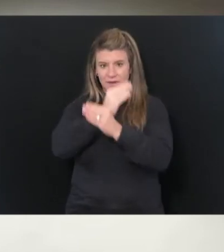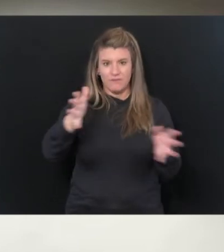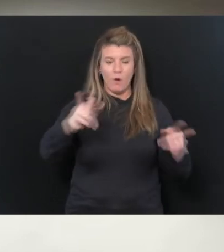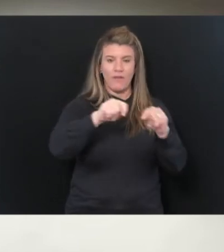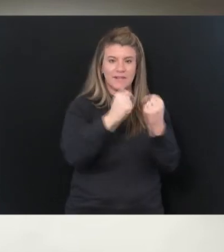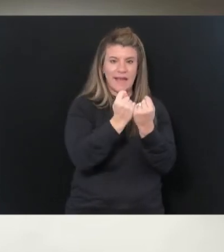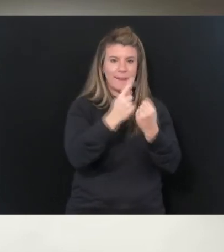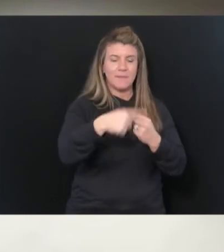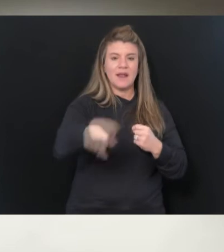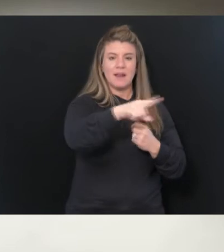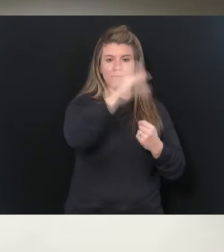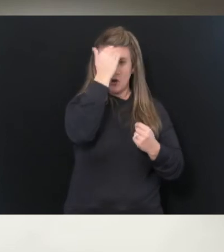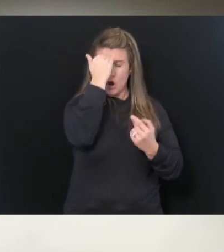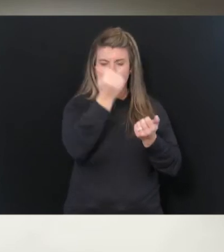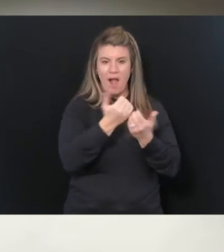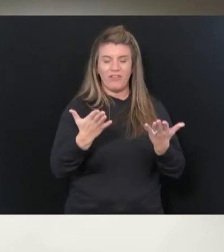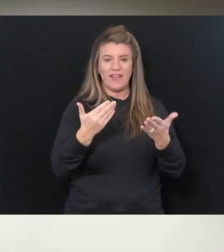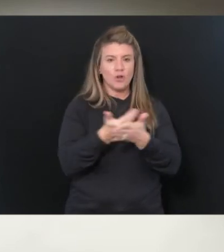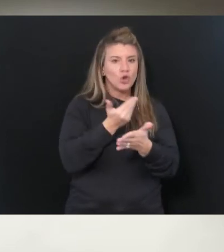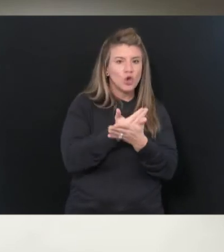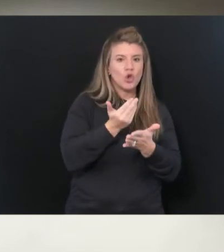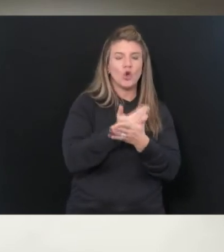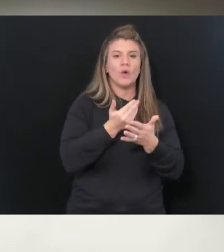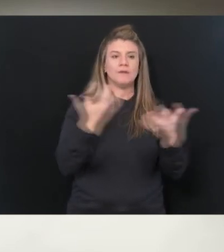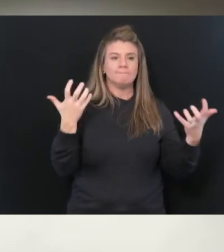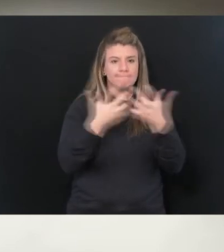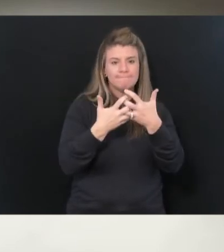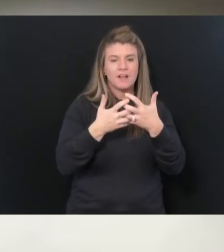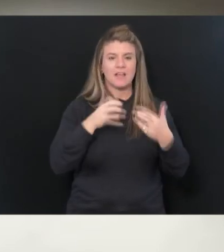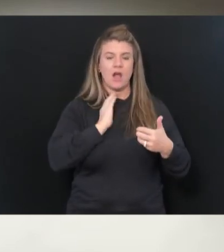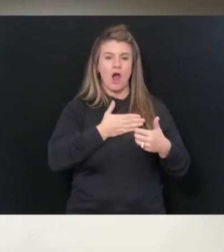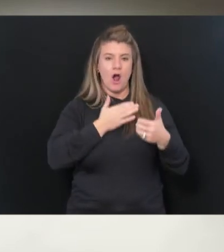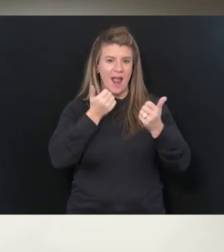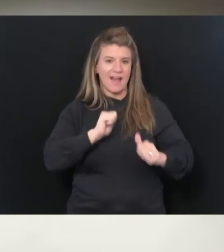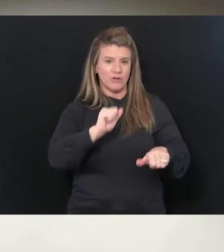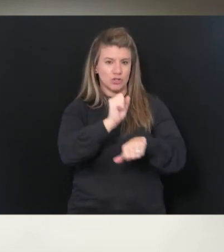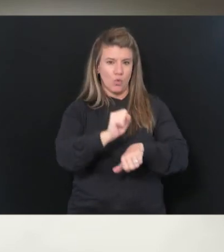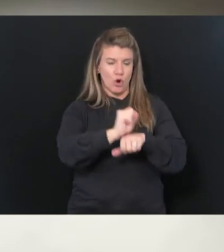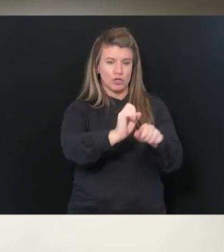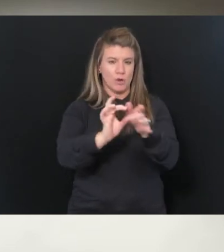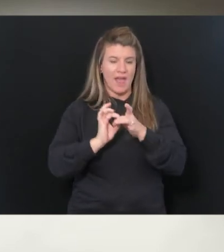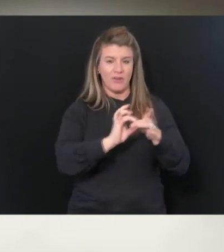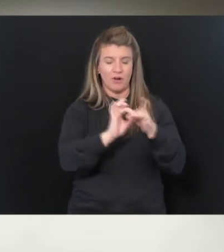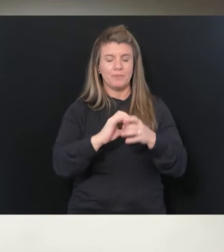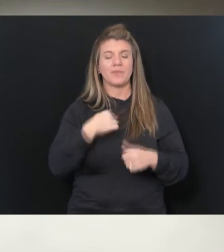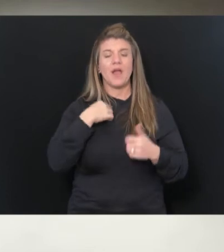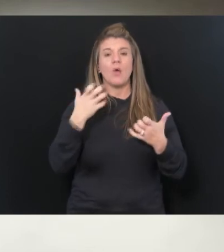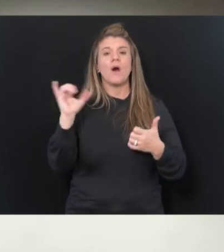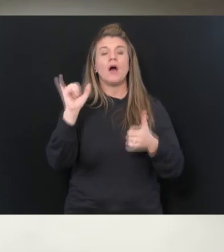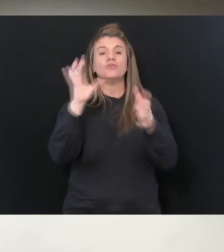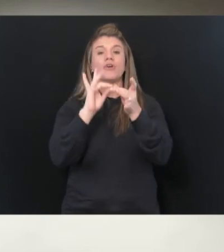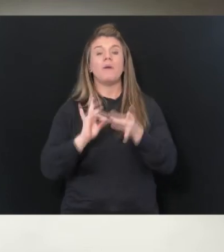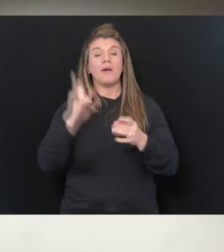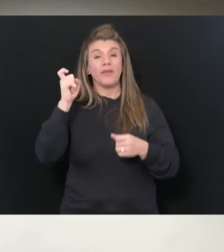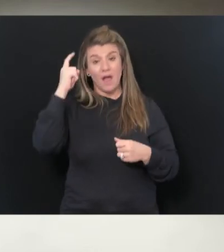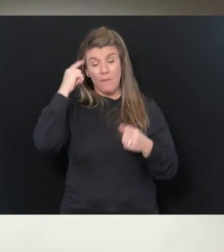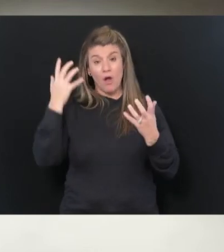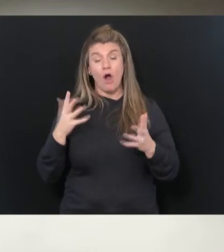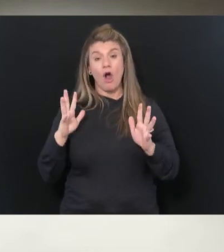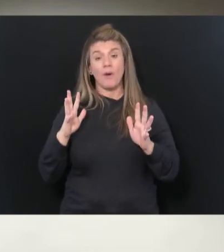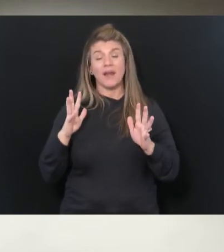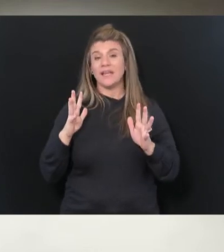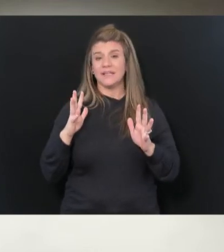to give them an update and further synchronize our efforts. I want to highlight what the governor and Dr.